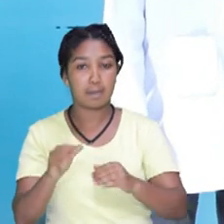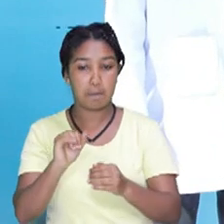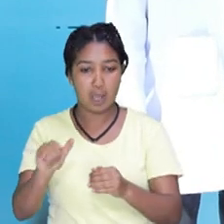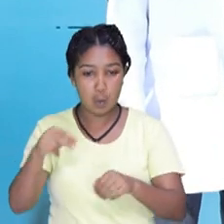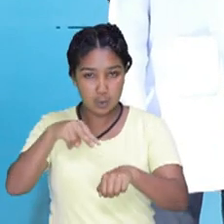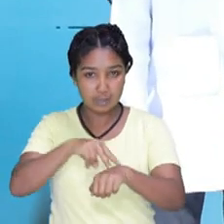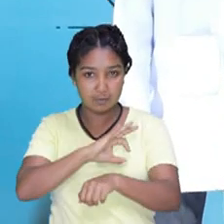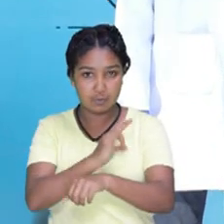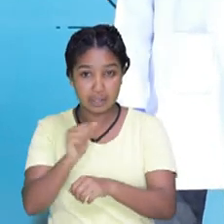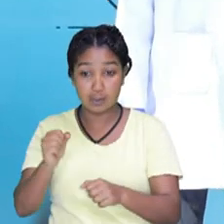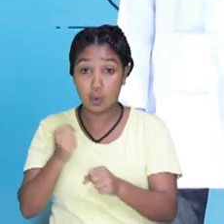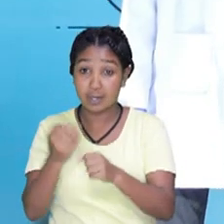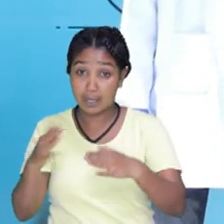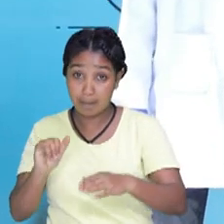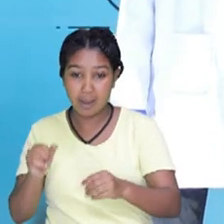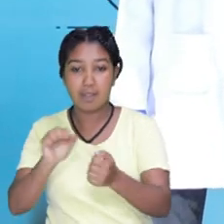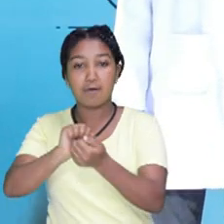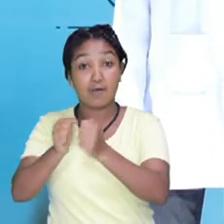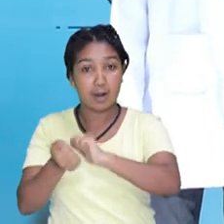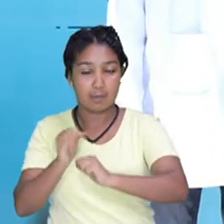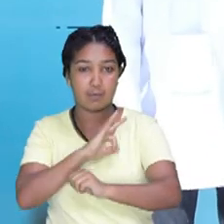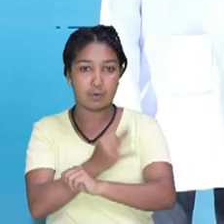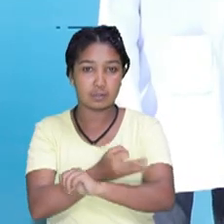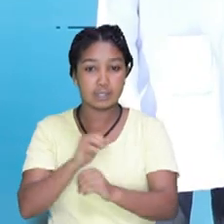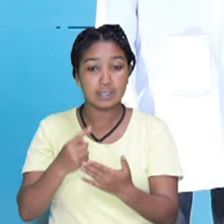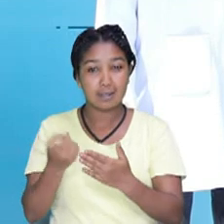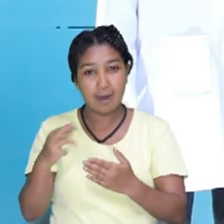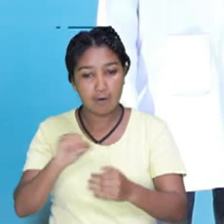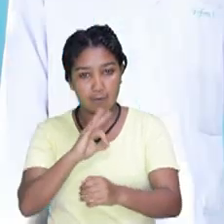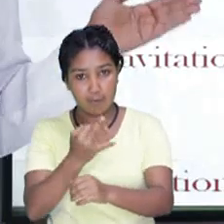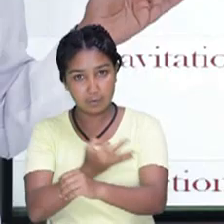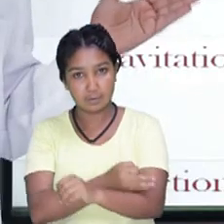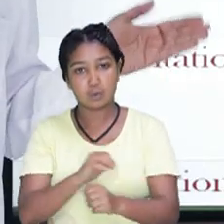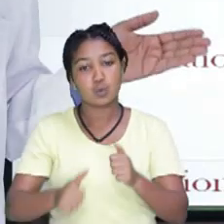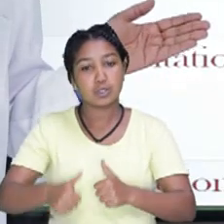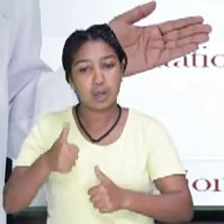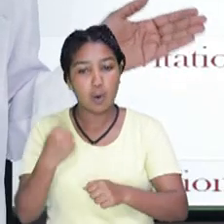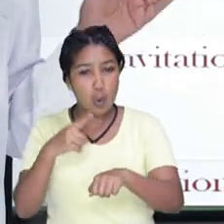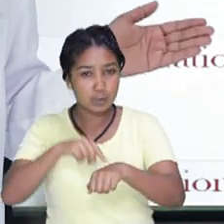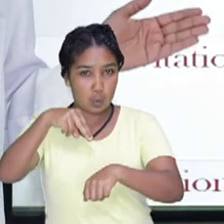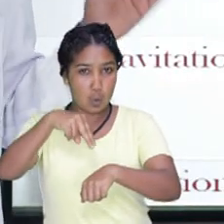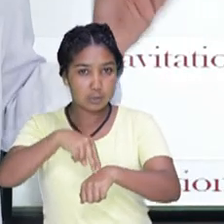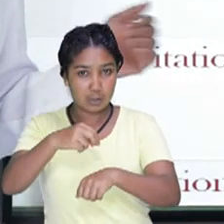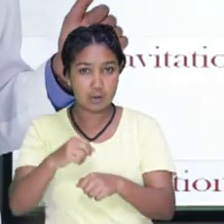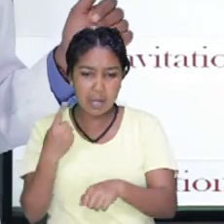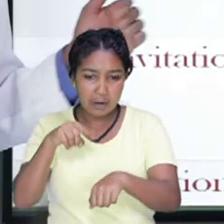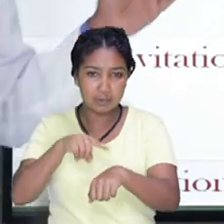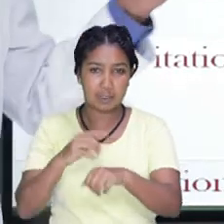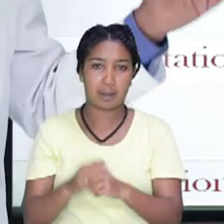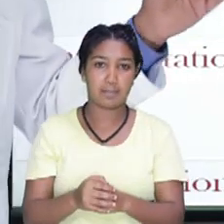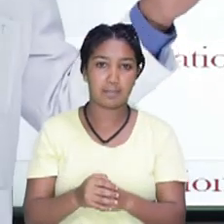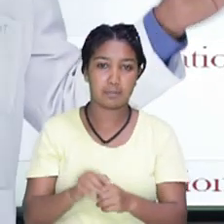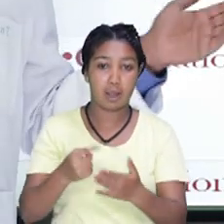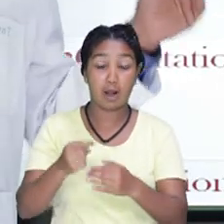by constant force and work done by variable force. So there are force which are always constant due time and space,